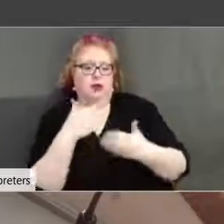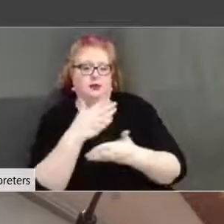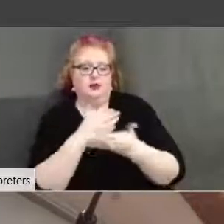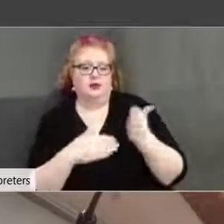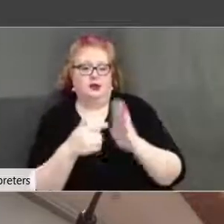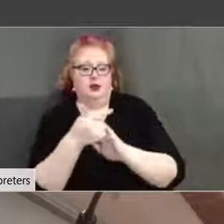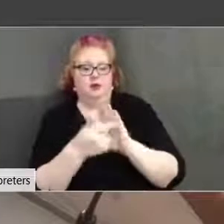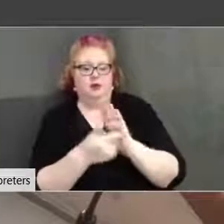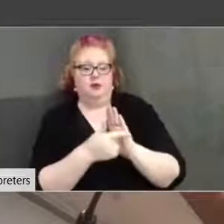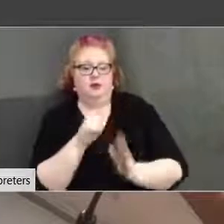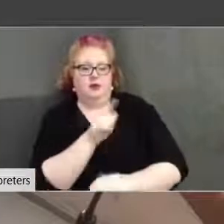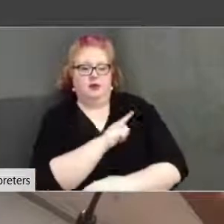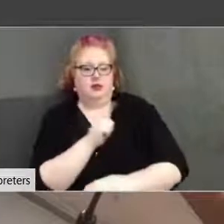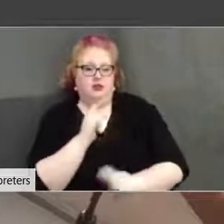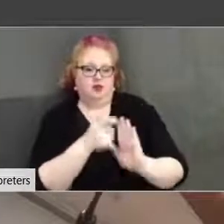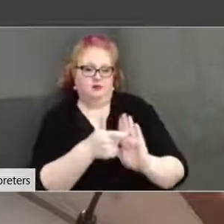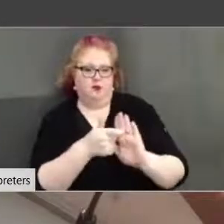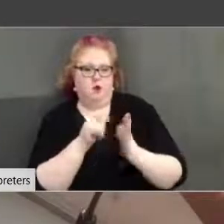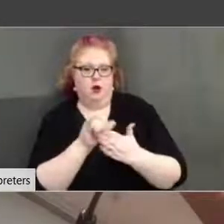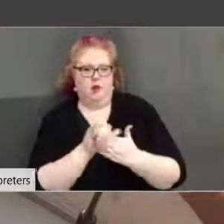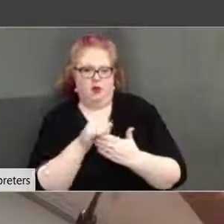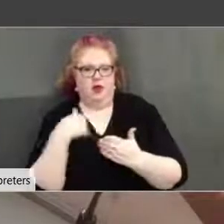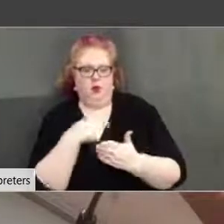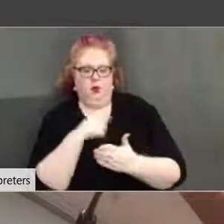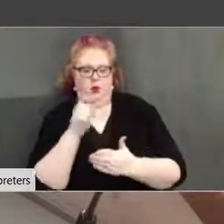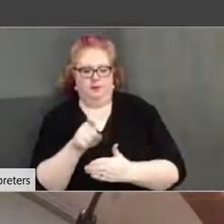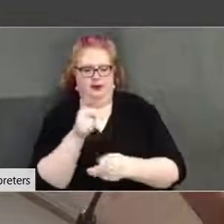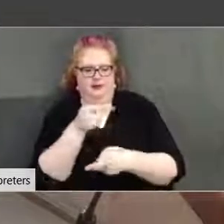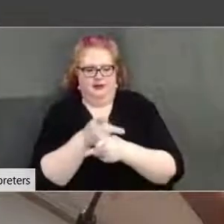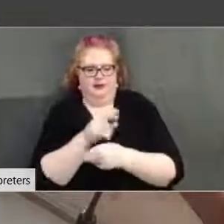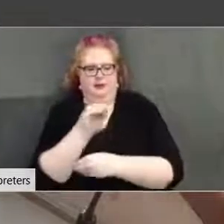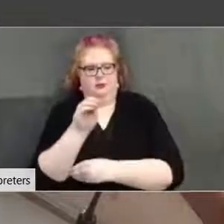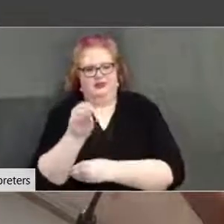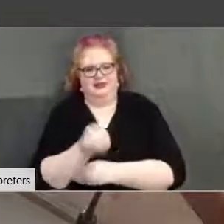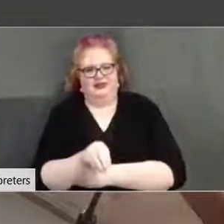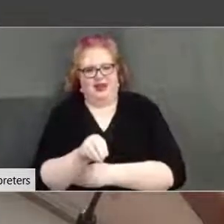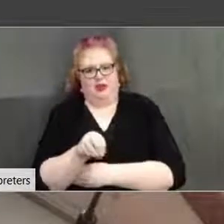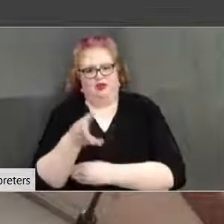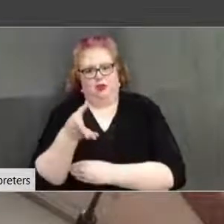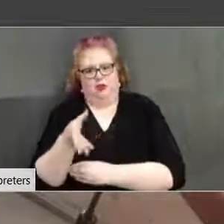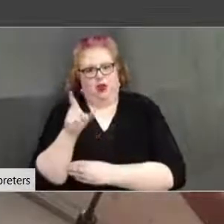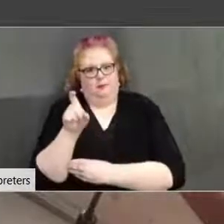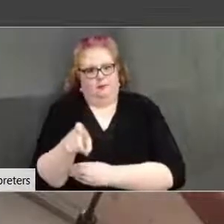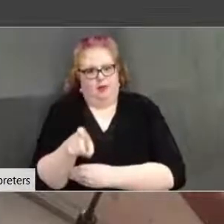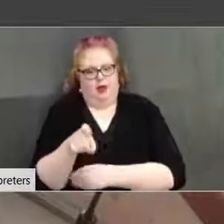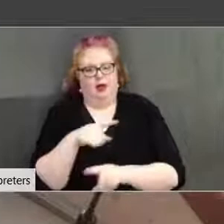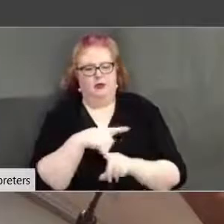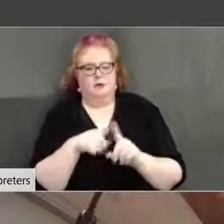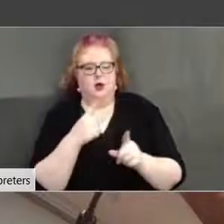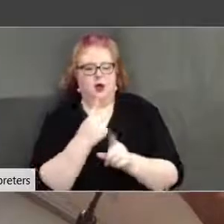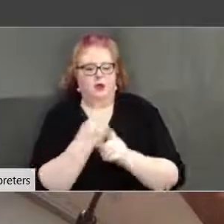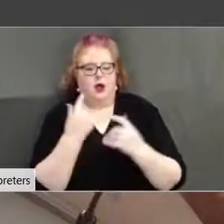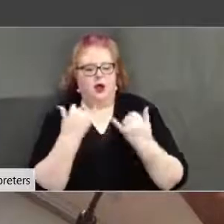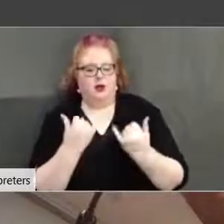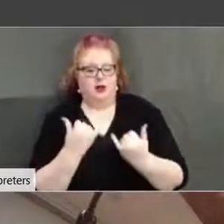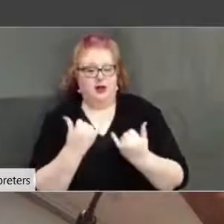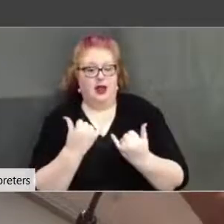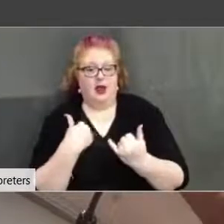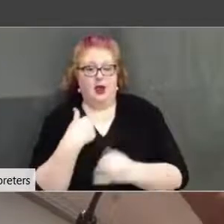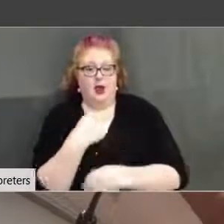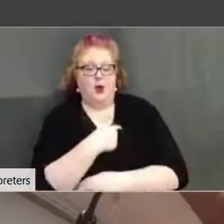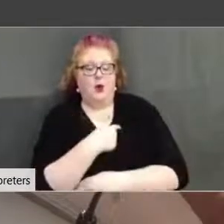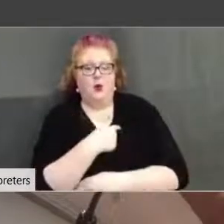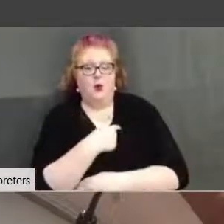kind of percentage we have to keep. I would not say right now we need to look at, because essentially what we're talking about